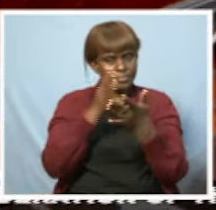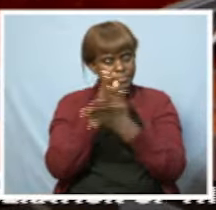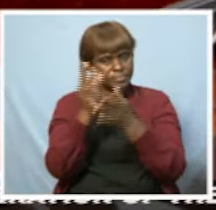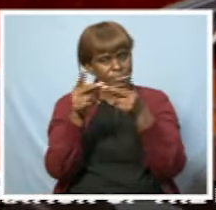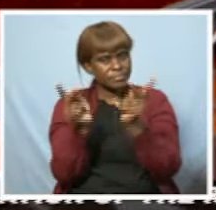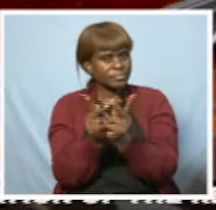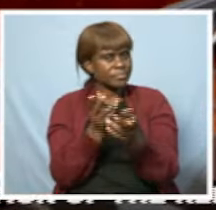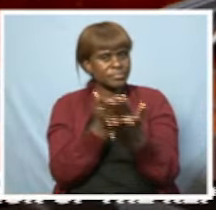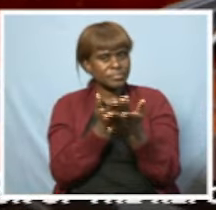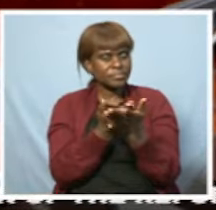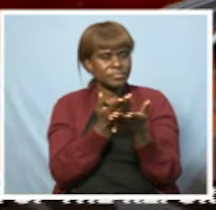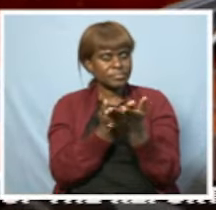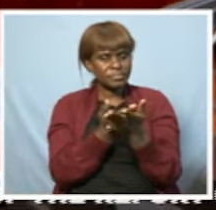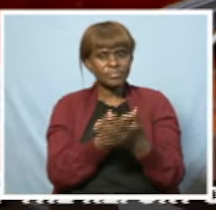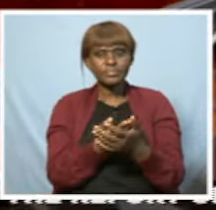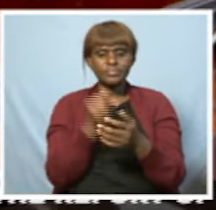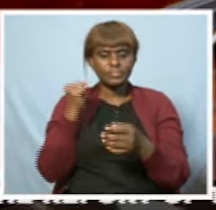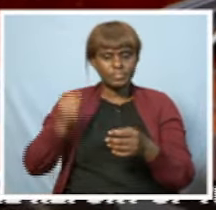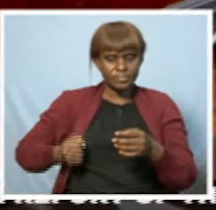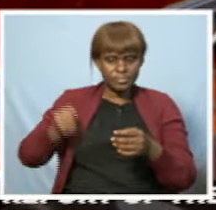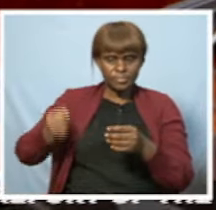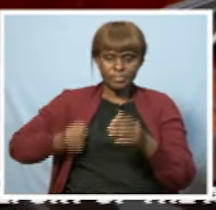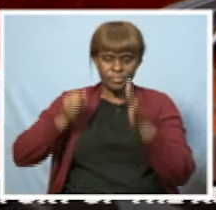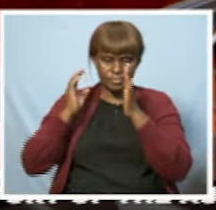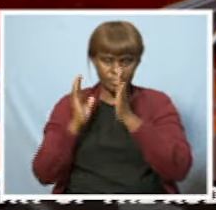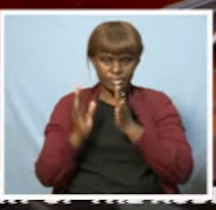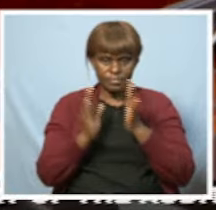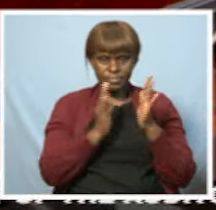position? Chief Planner.